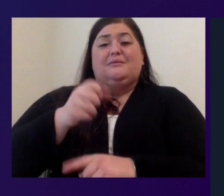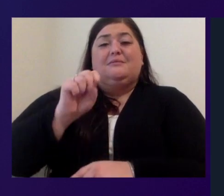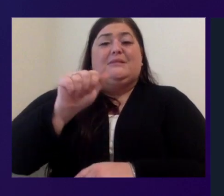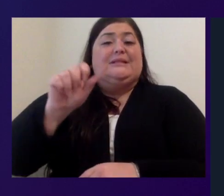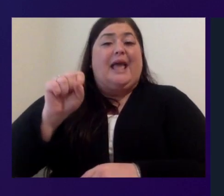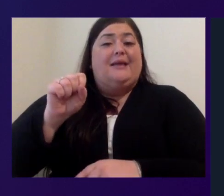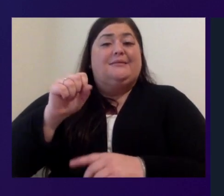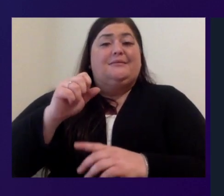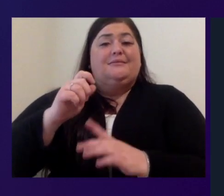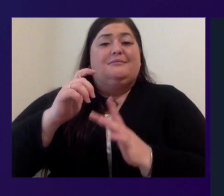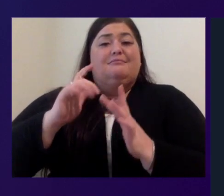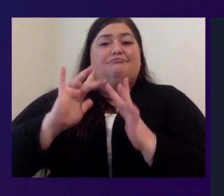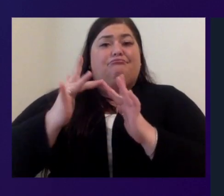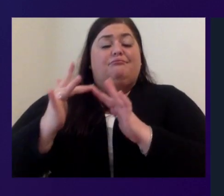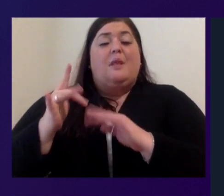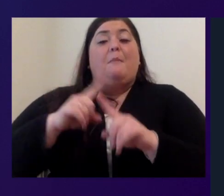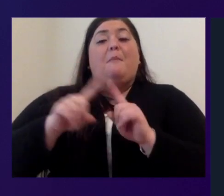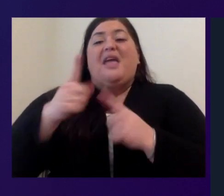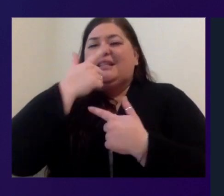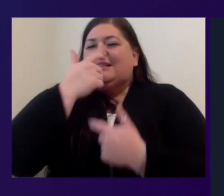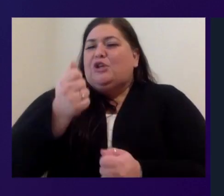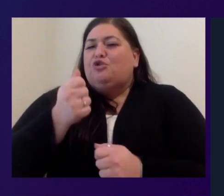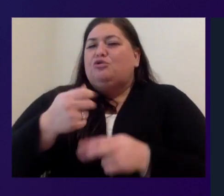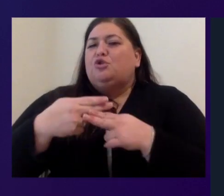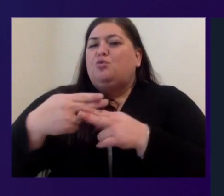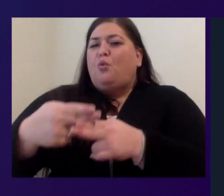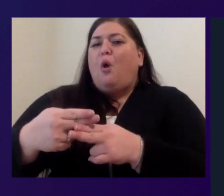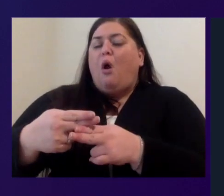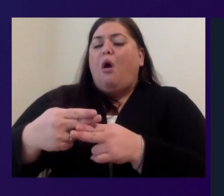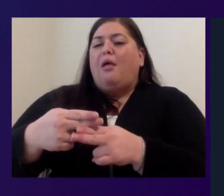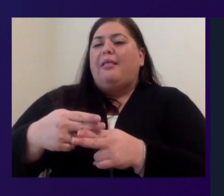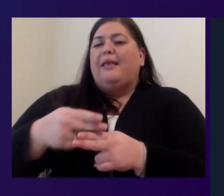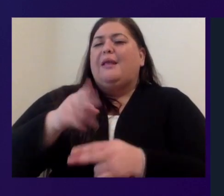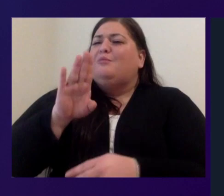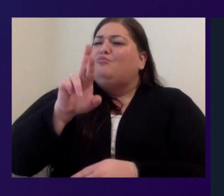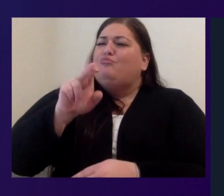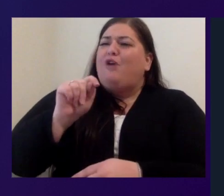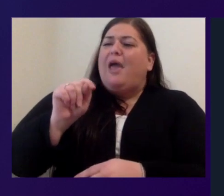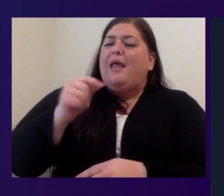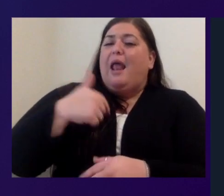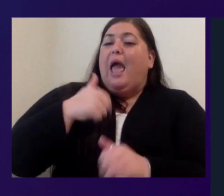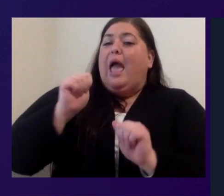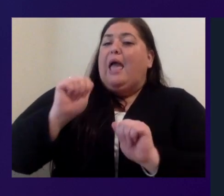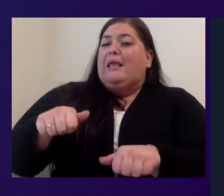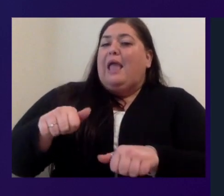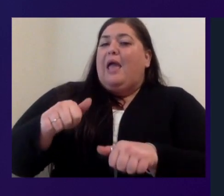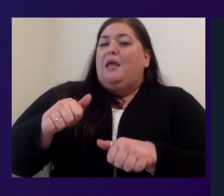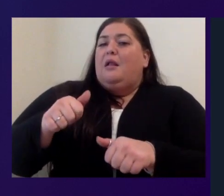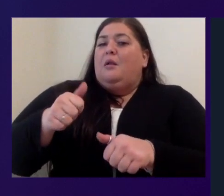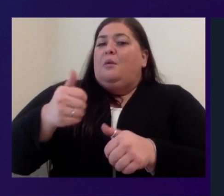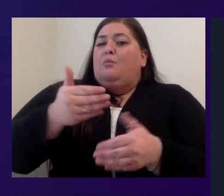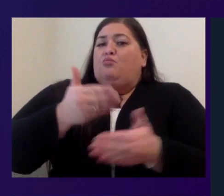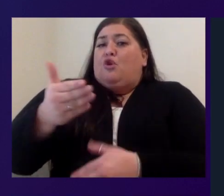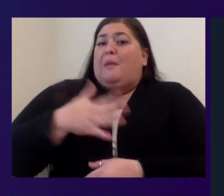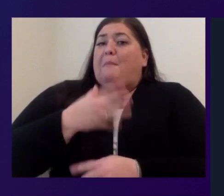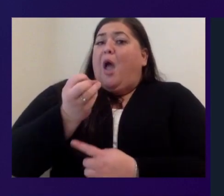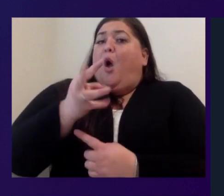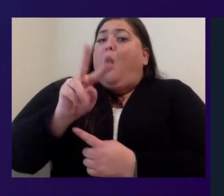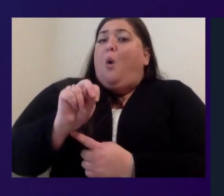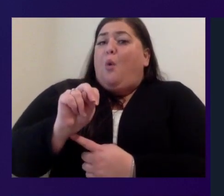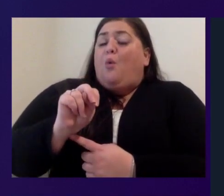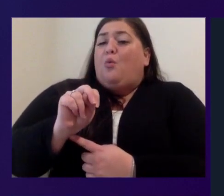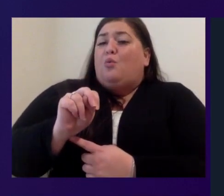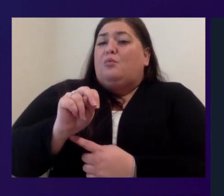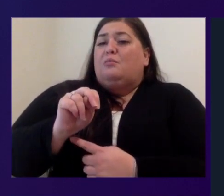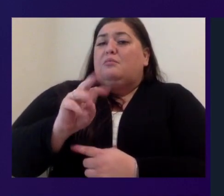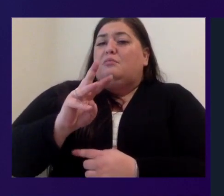something interesting to call out, Brett, I can bring my own web-based applications to this too. Absolutely. Right? Yeah. Anything that